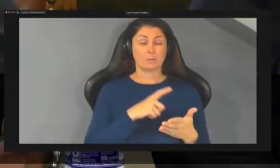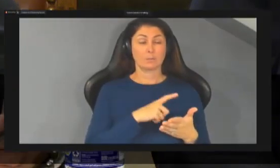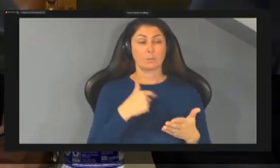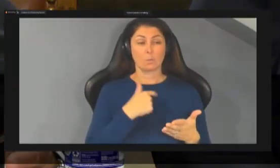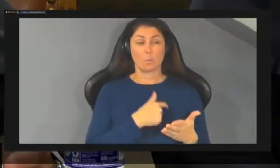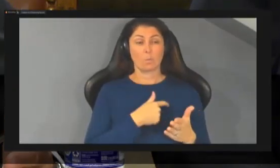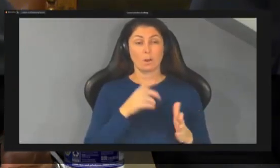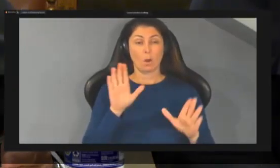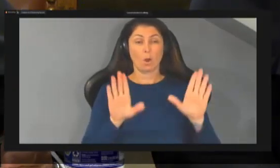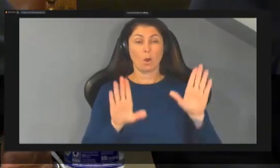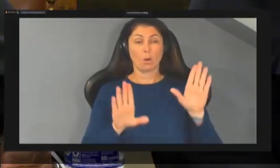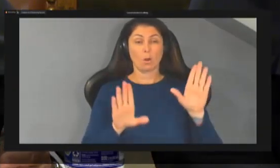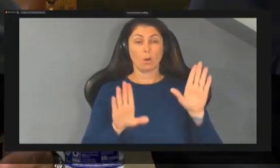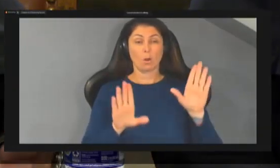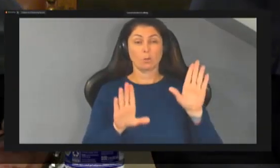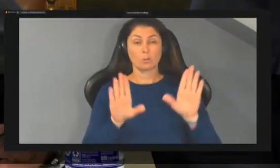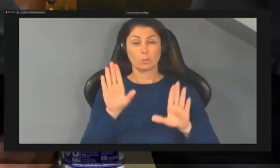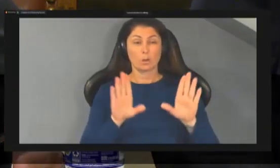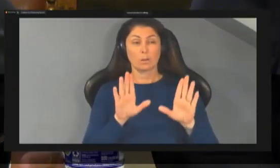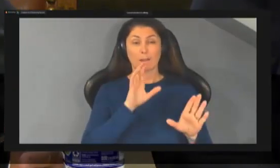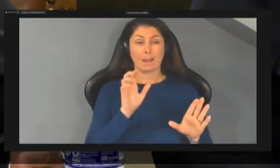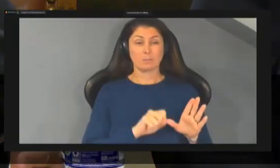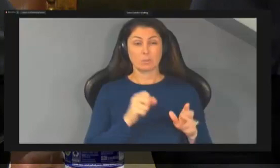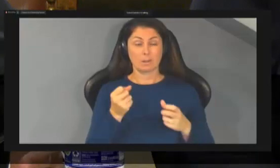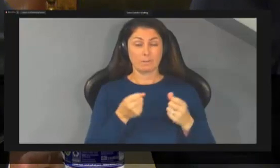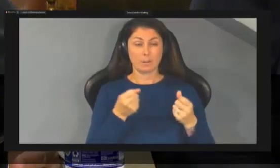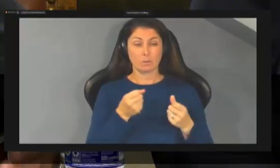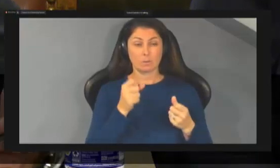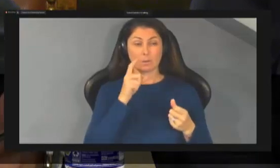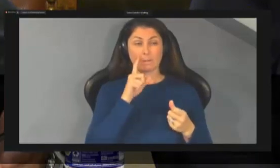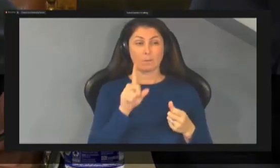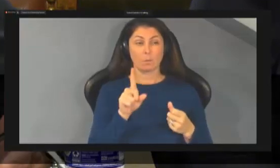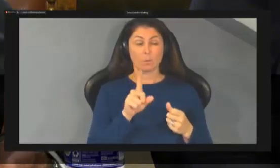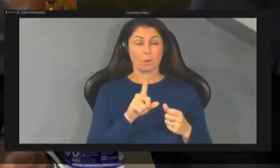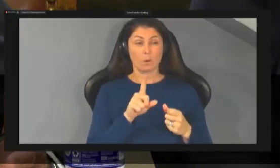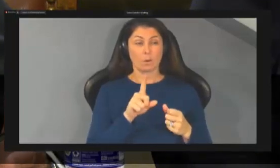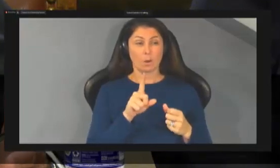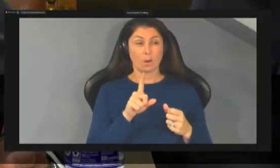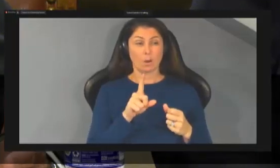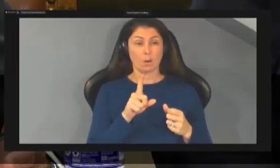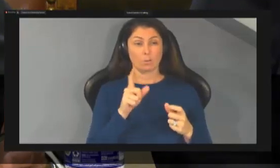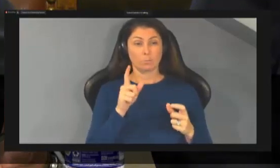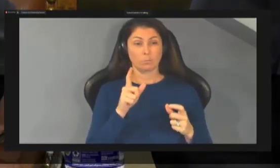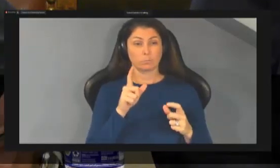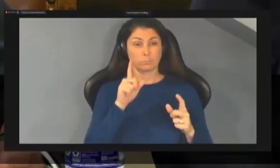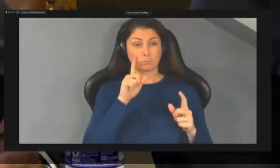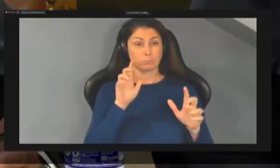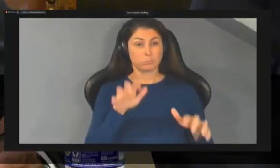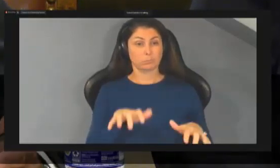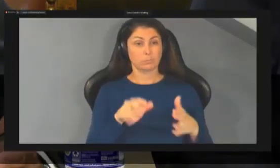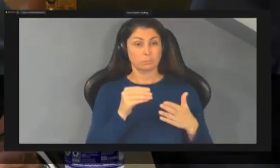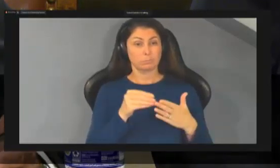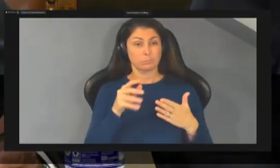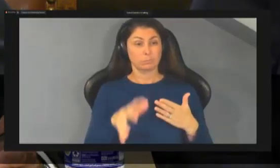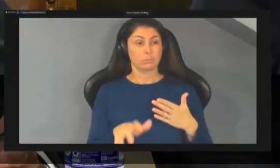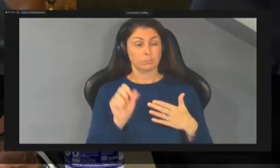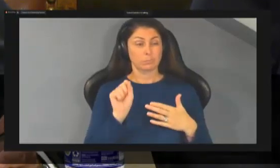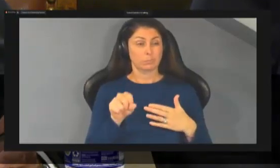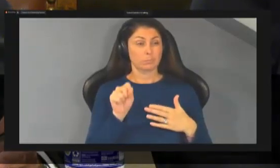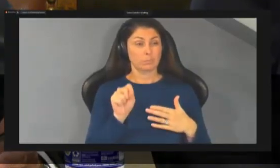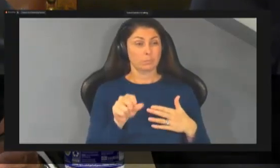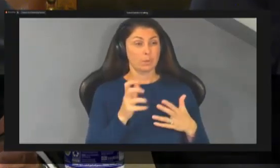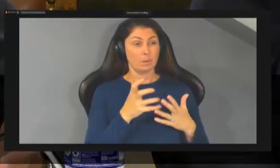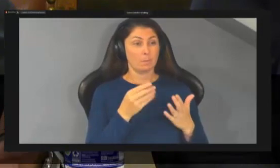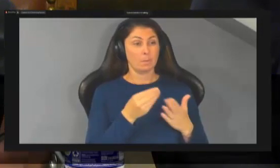off aged out vehicles for surprisingly high dollar amounts. Sometimes, I was shocked at the kinds of money we would